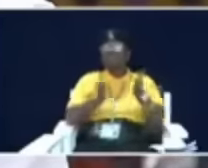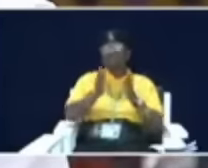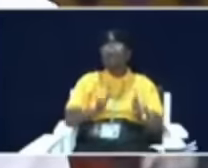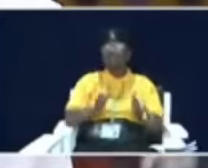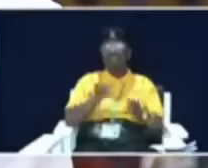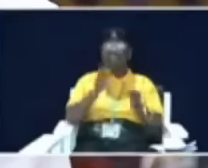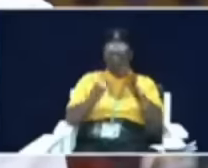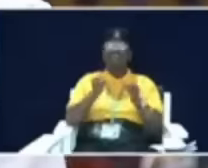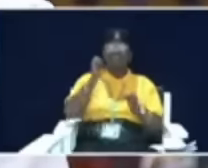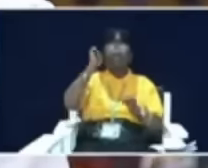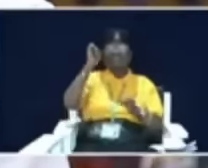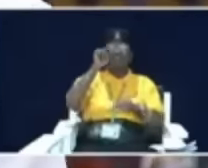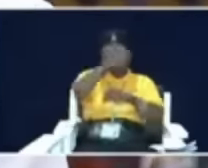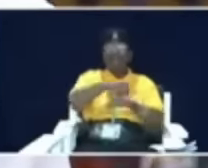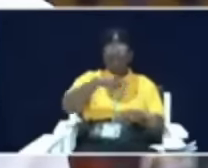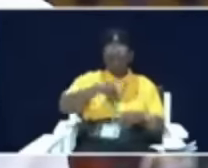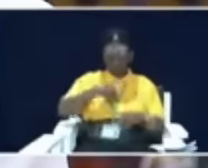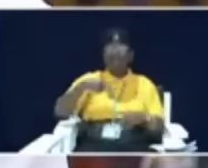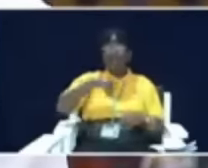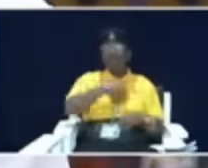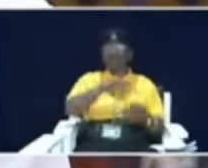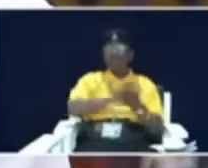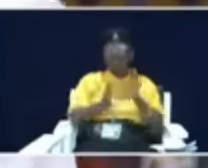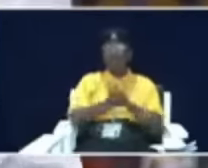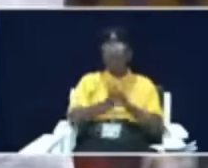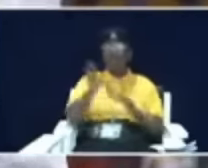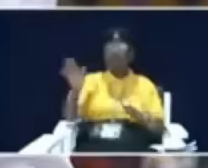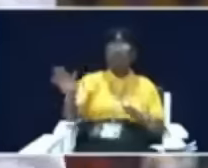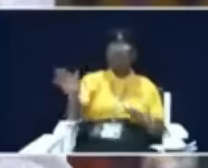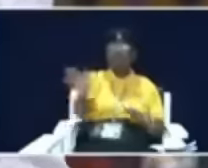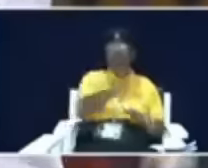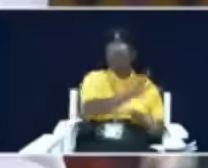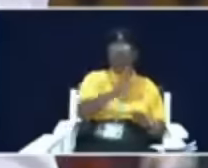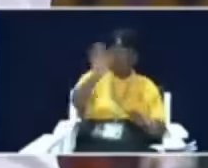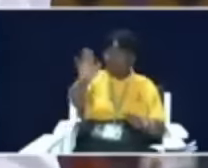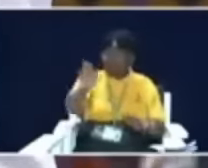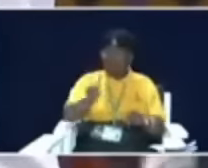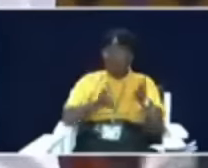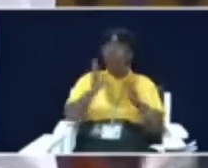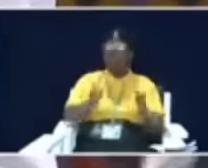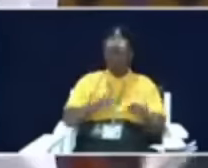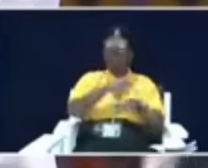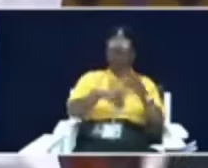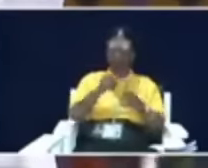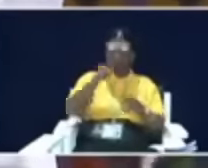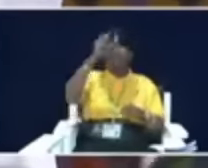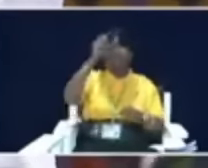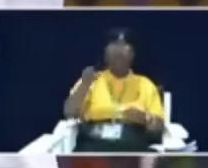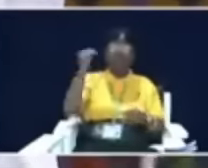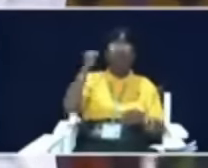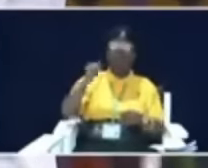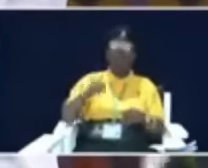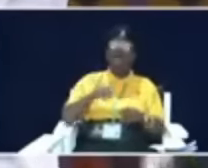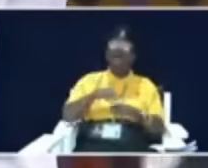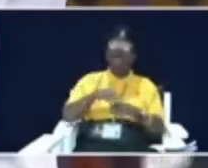me, we become your slaves. All the devil was after was the kingdom